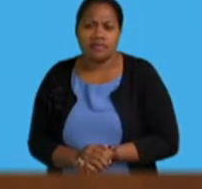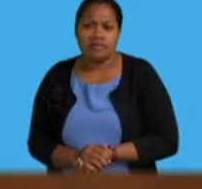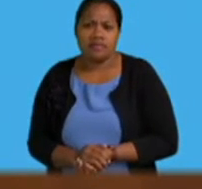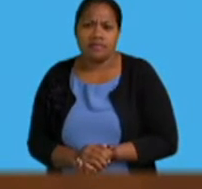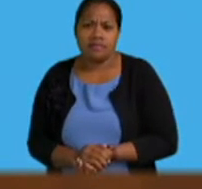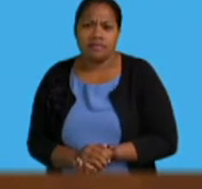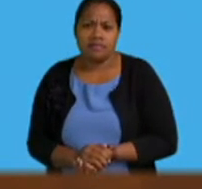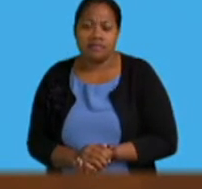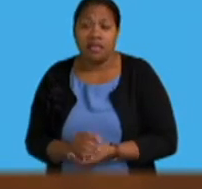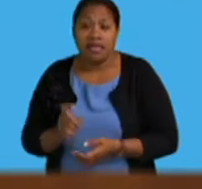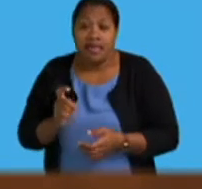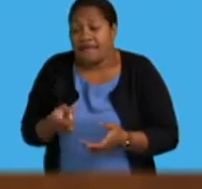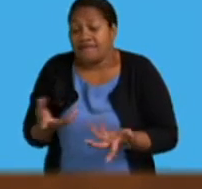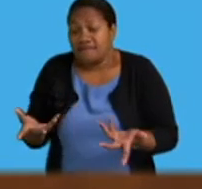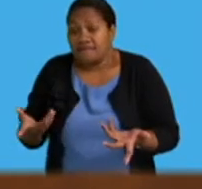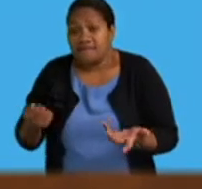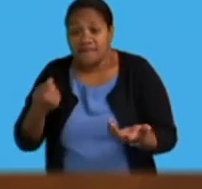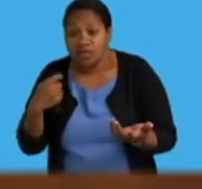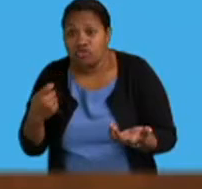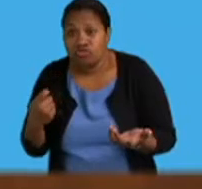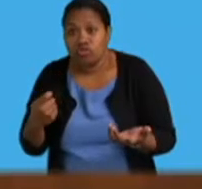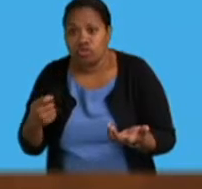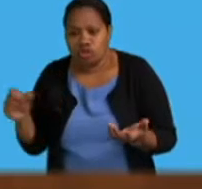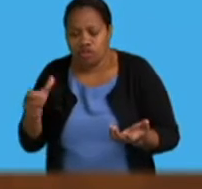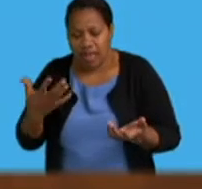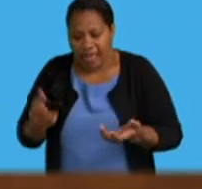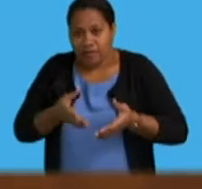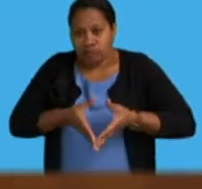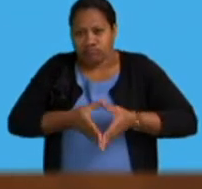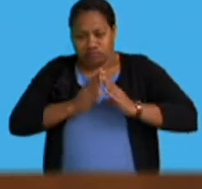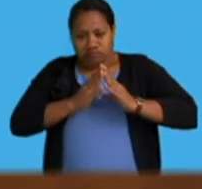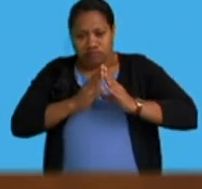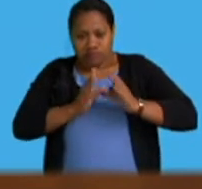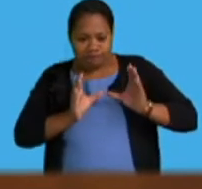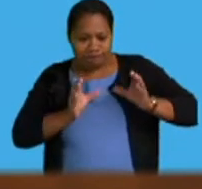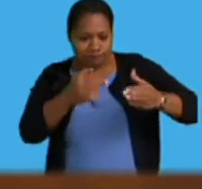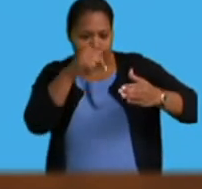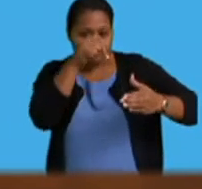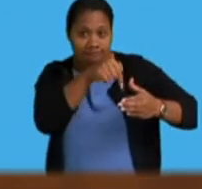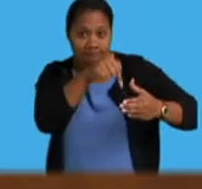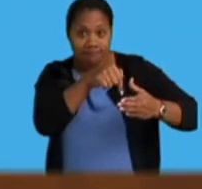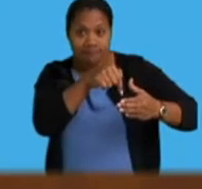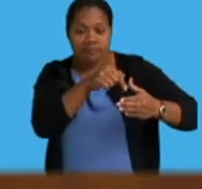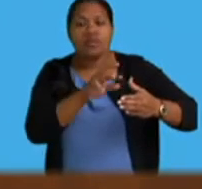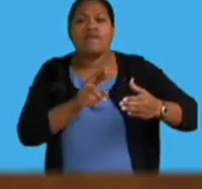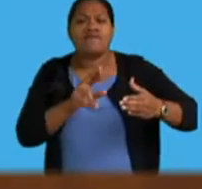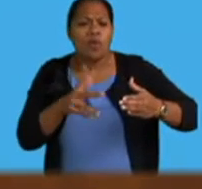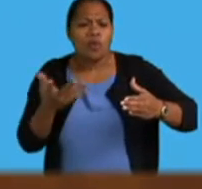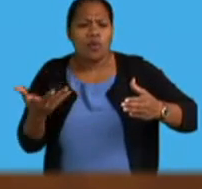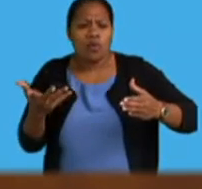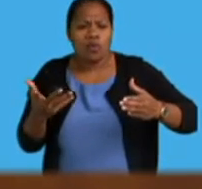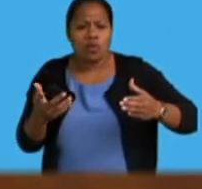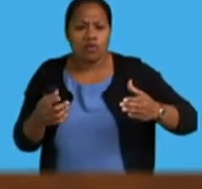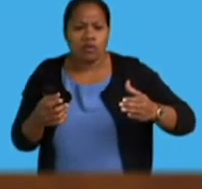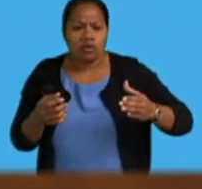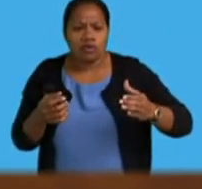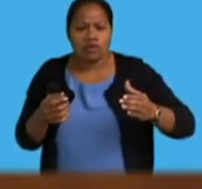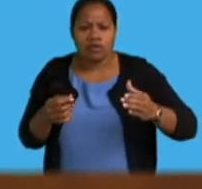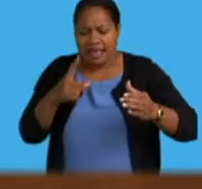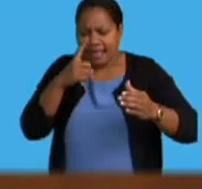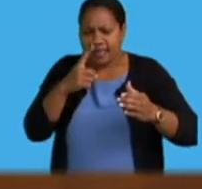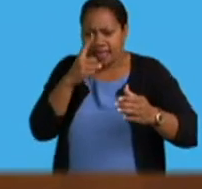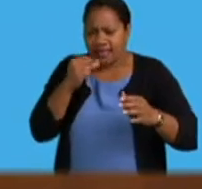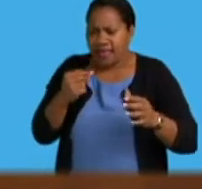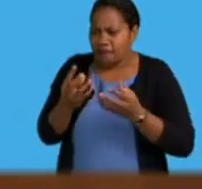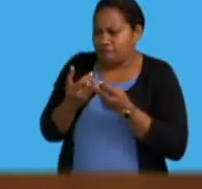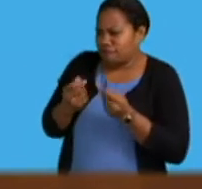if we should set up a permanent unit, given what our people face all over the world now. I